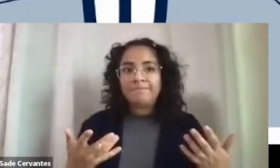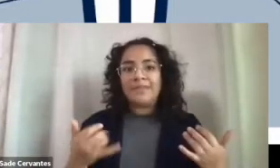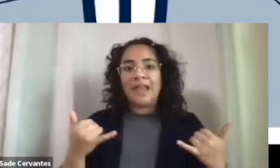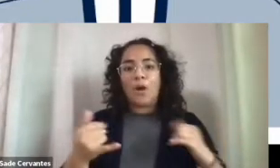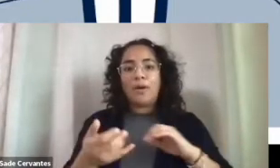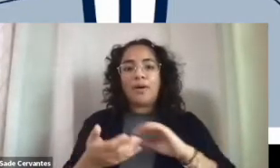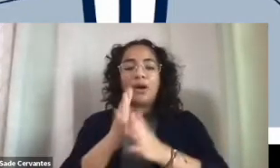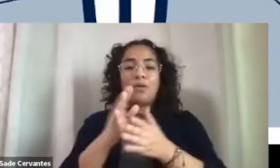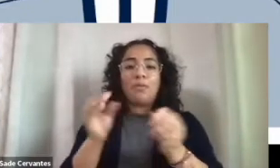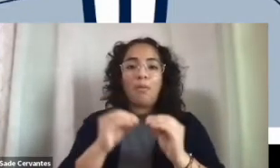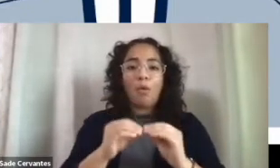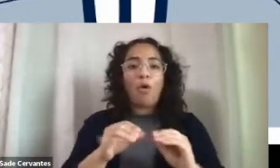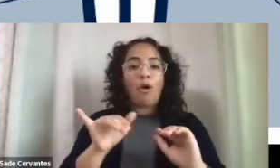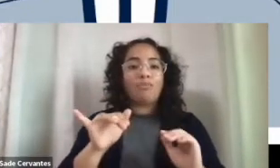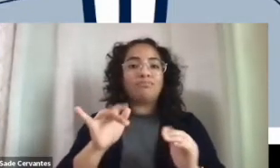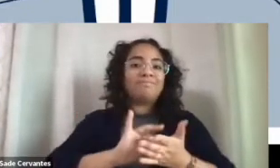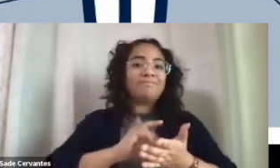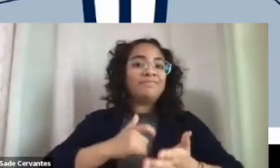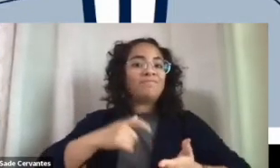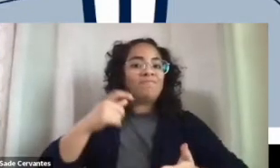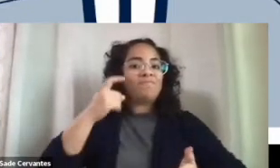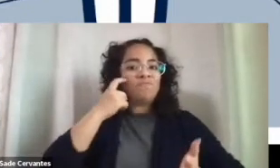clinically recognized condition.